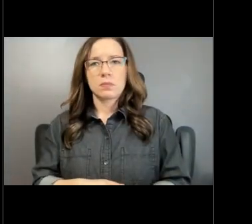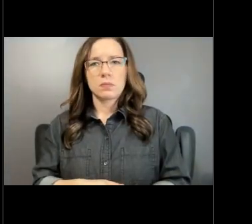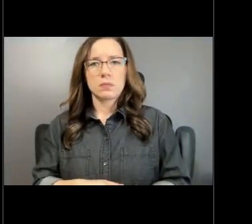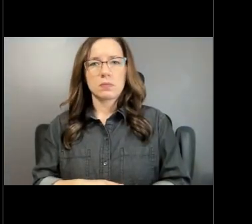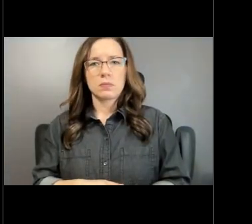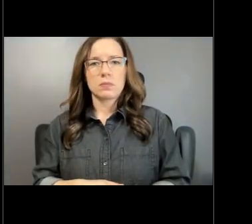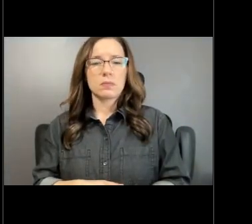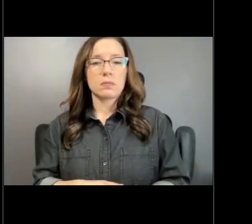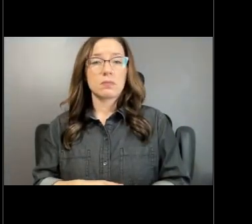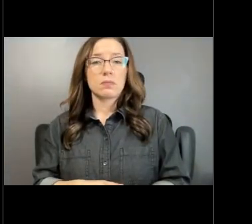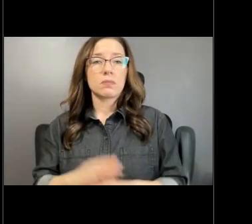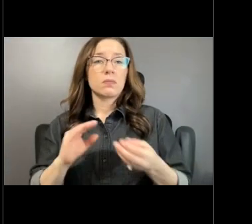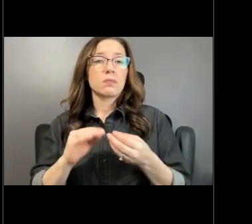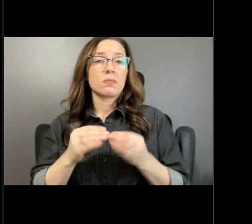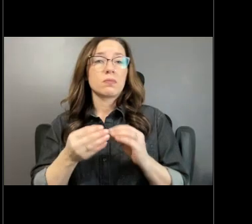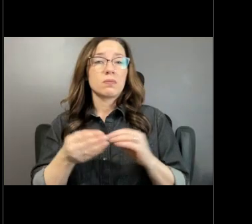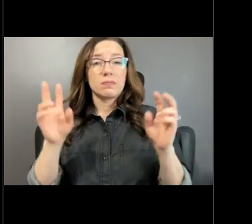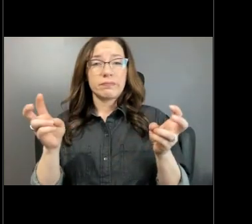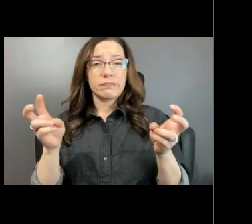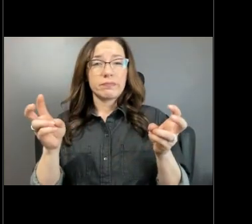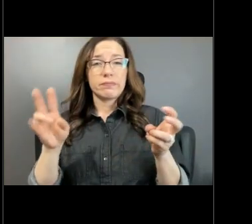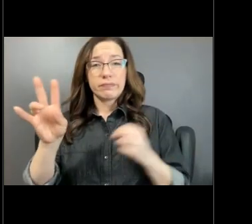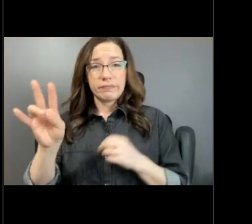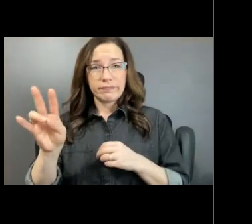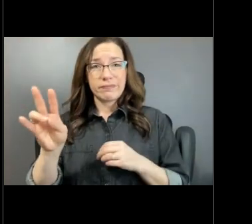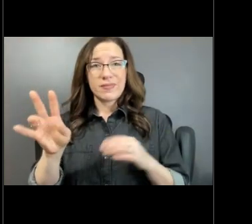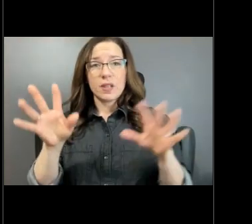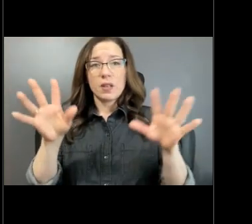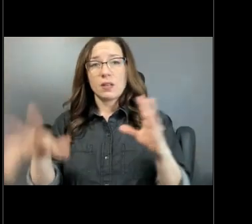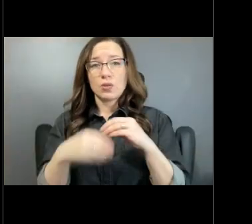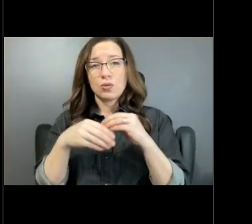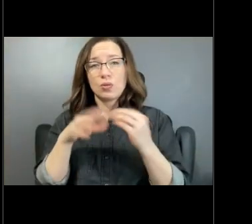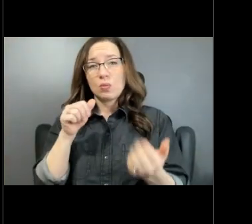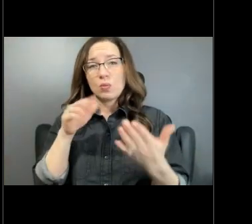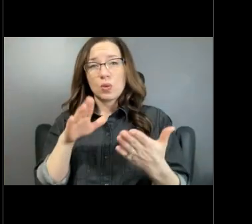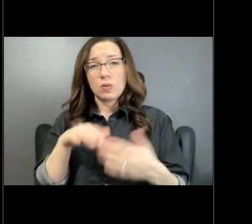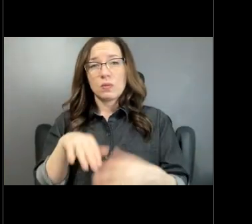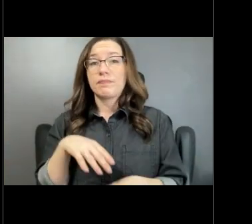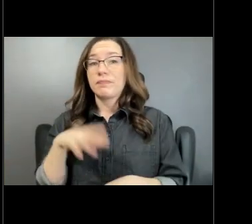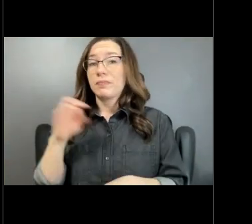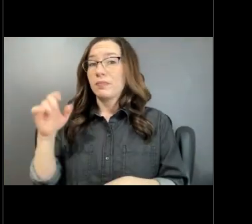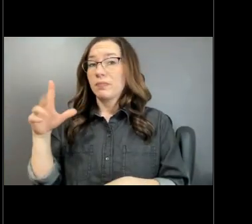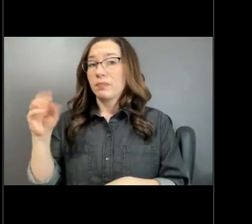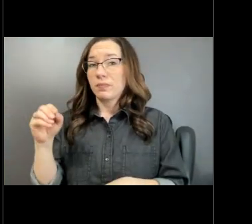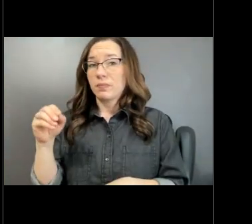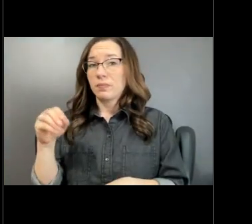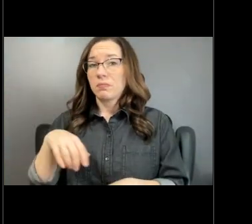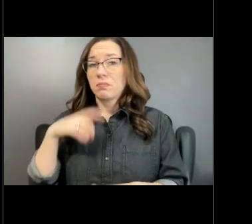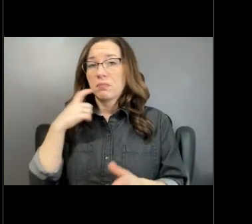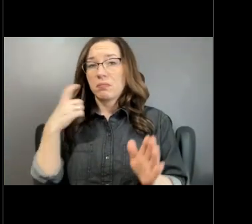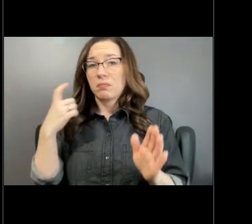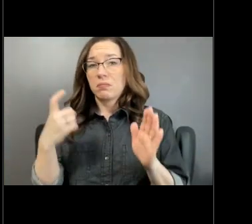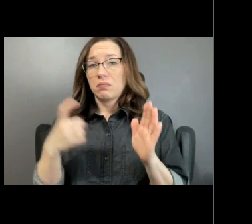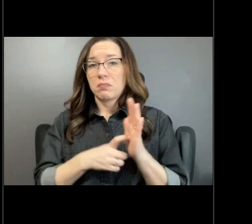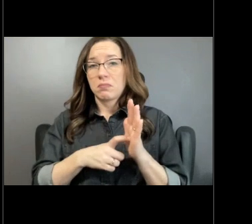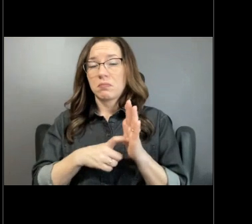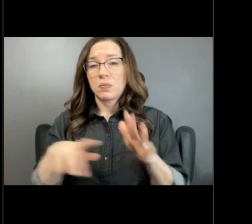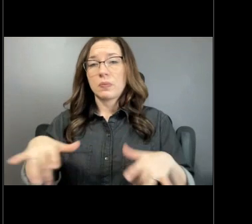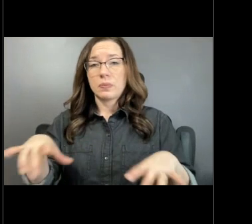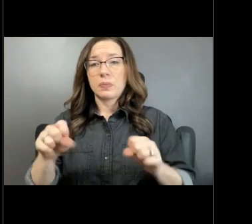Topic 7, additional approaches. And the ELO is identify the clear floor